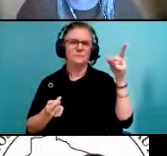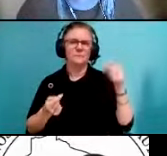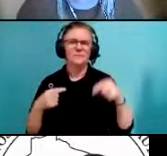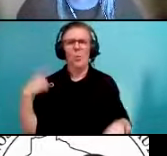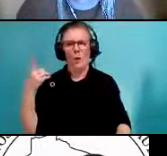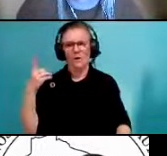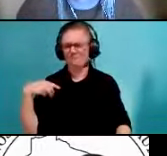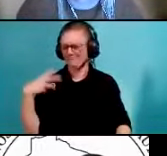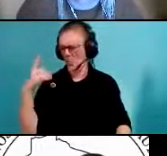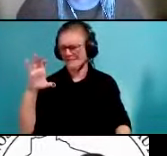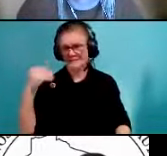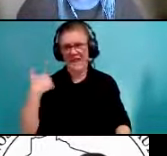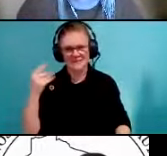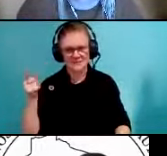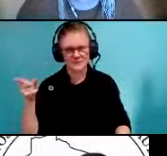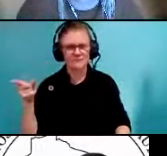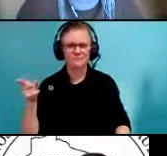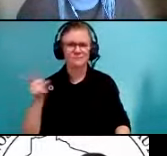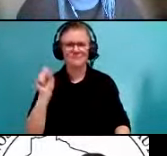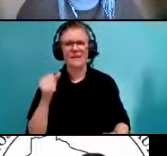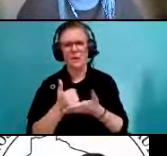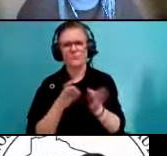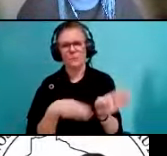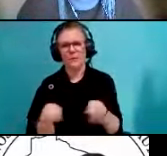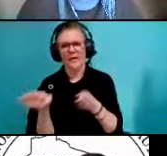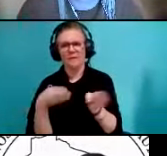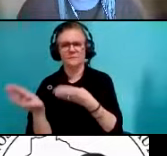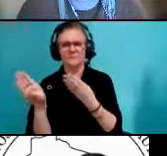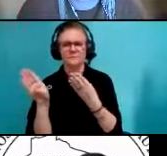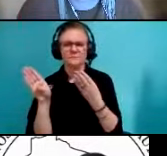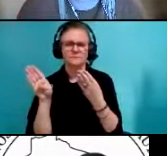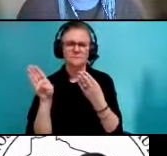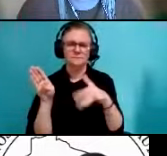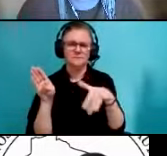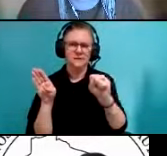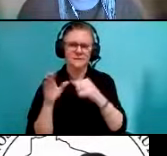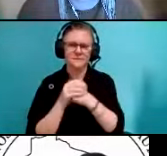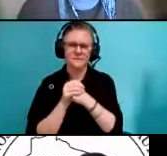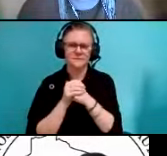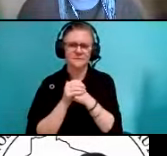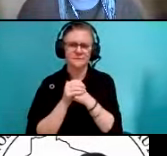DC. So it just helps you kind of plan for when the bus is coming.